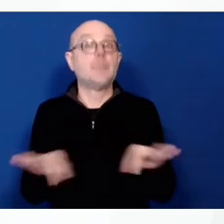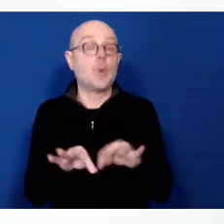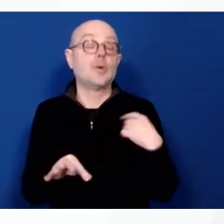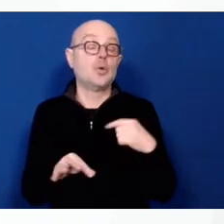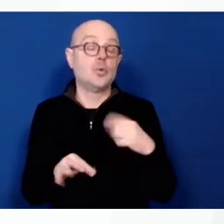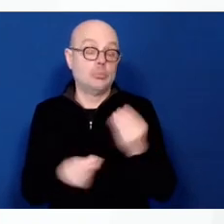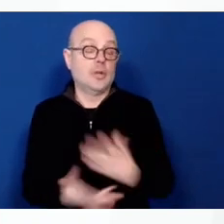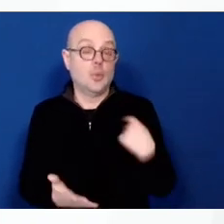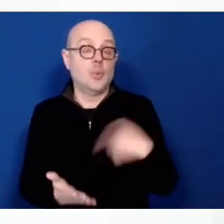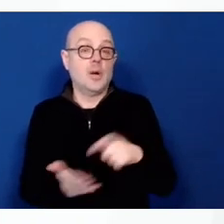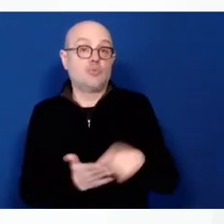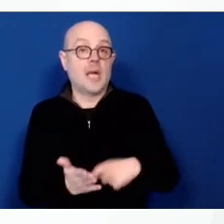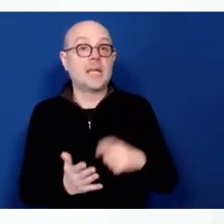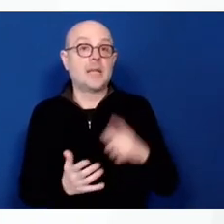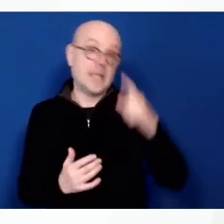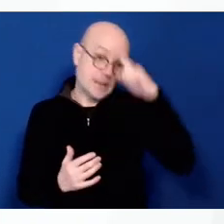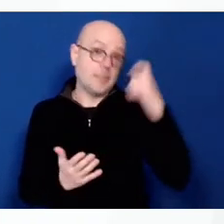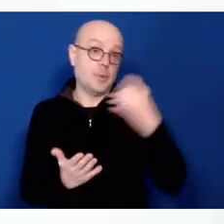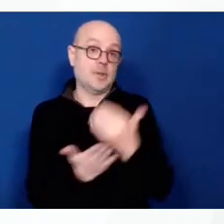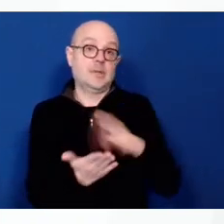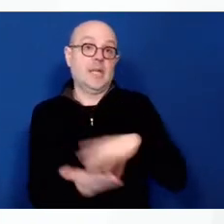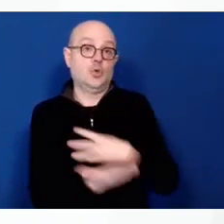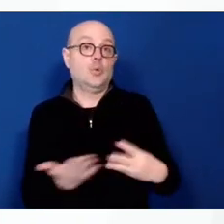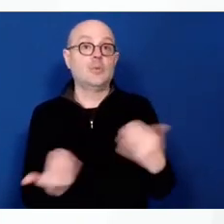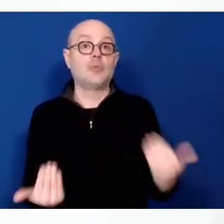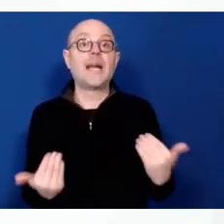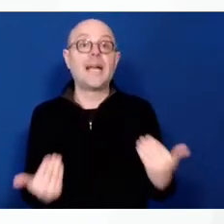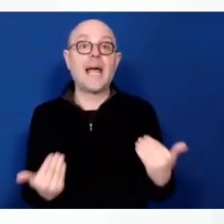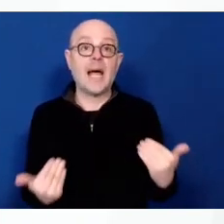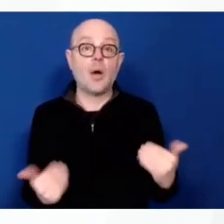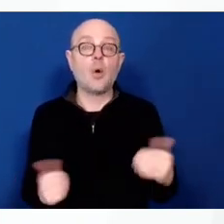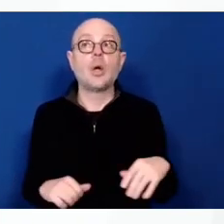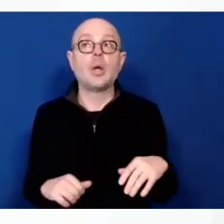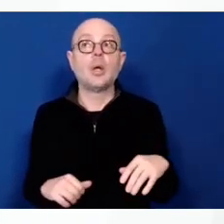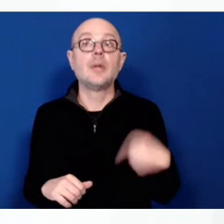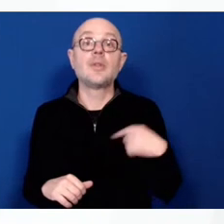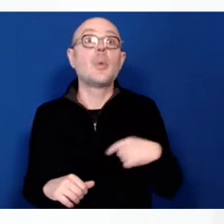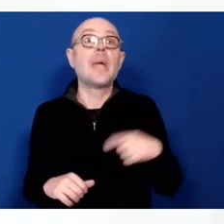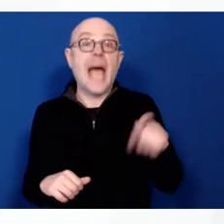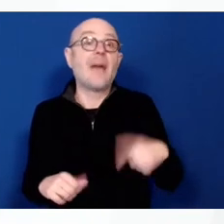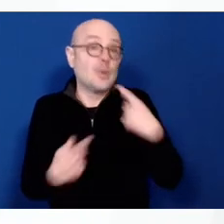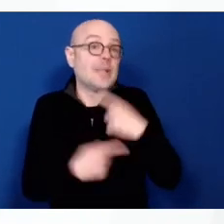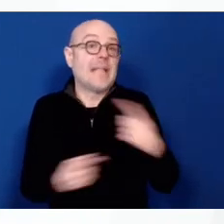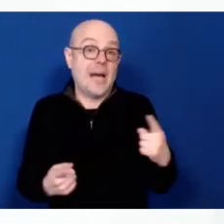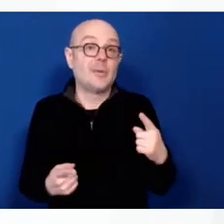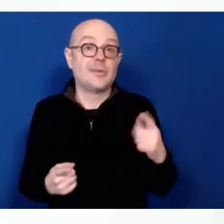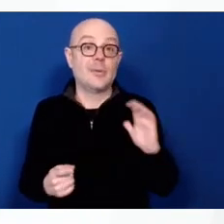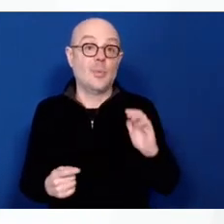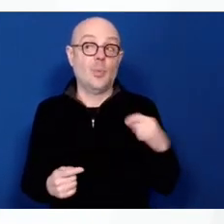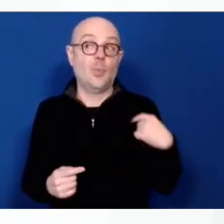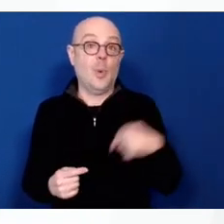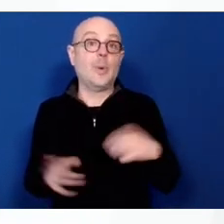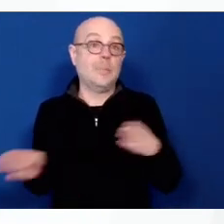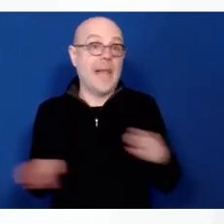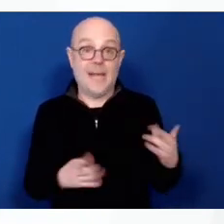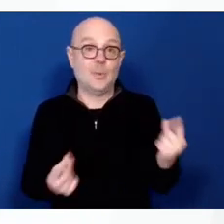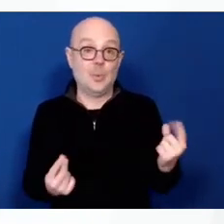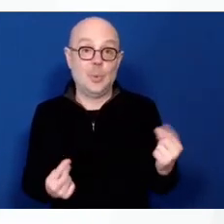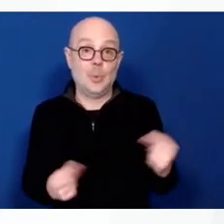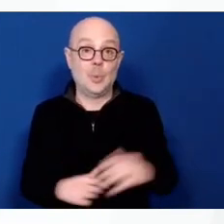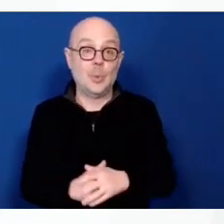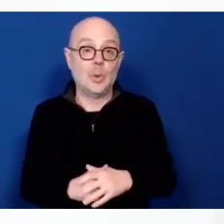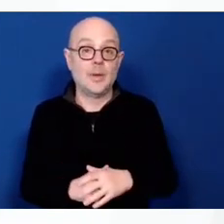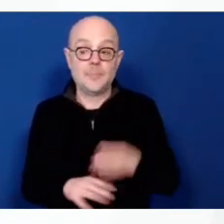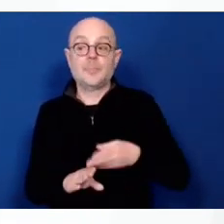now, and therefore we have to say more or less what we're going to do. And in the previous academic